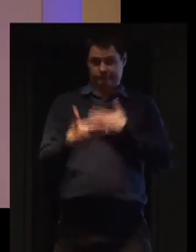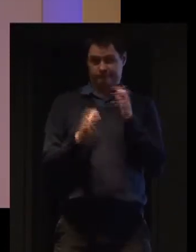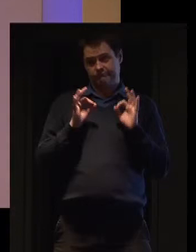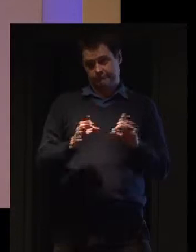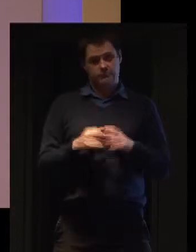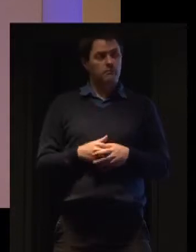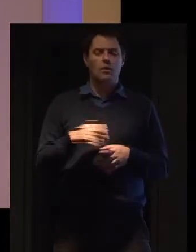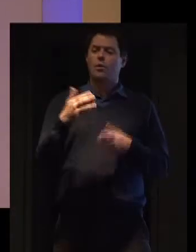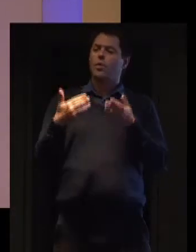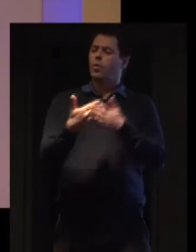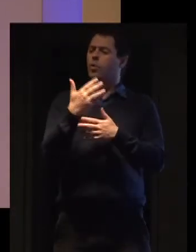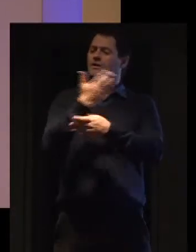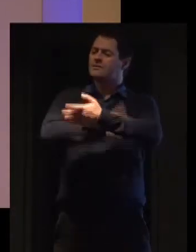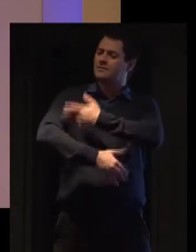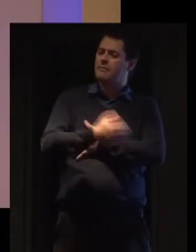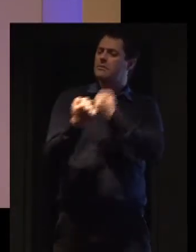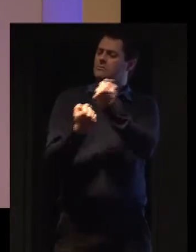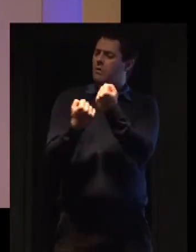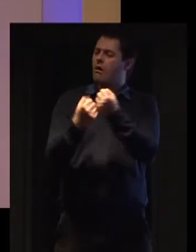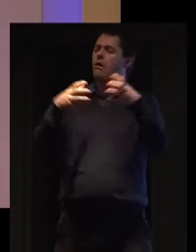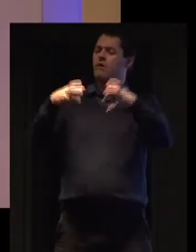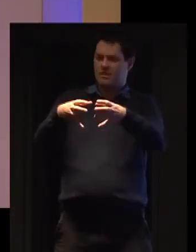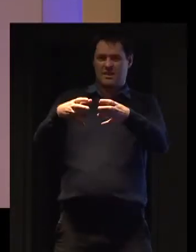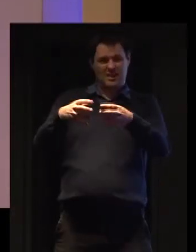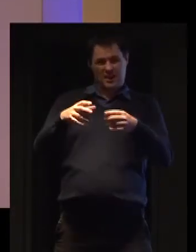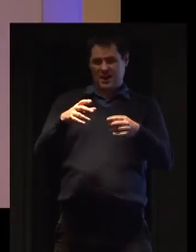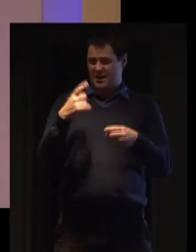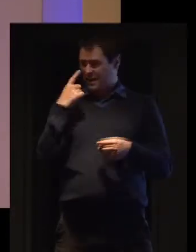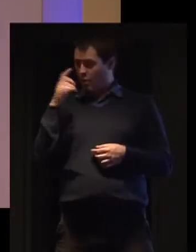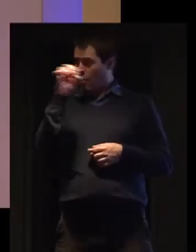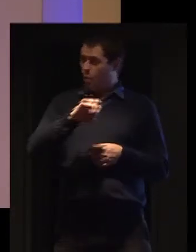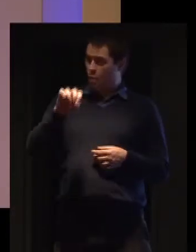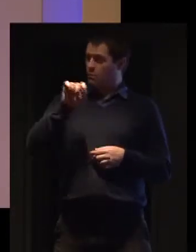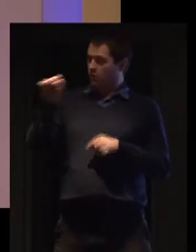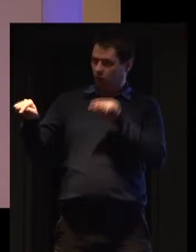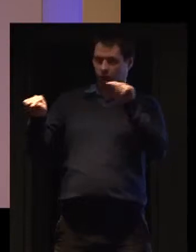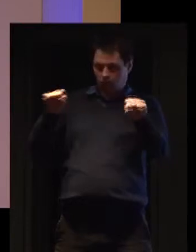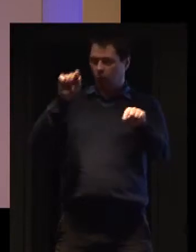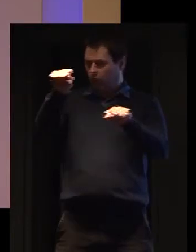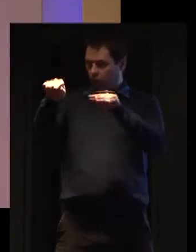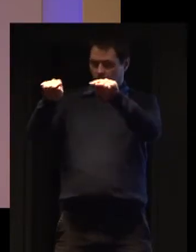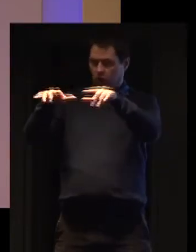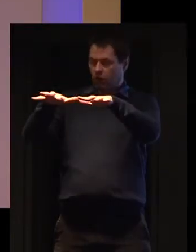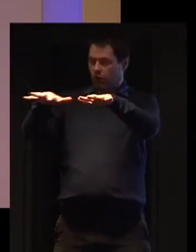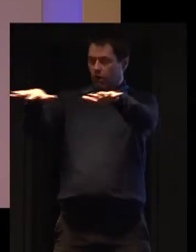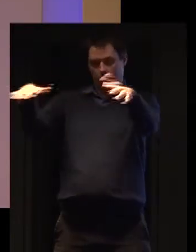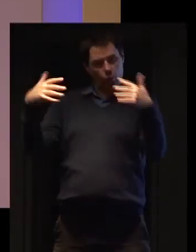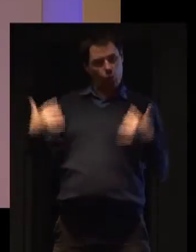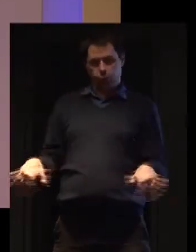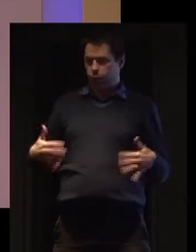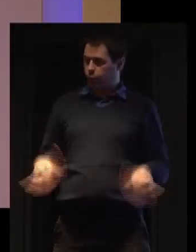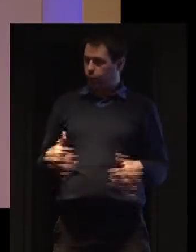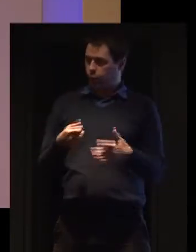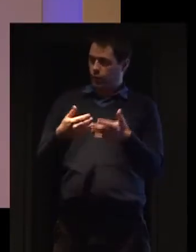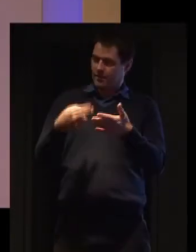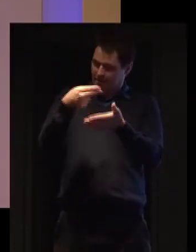The new DSAs that are all over Europe, there's too many to list, which is good news. We need to have 3 or 4 slides to list